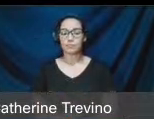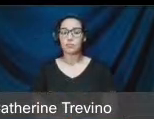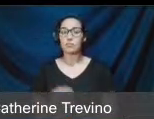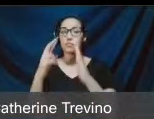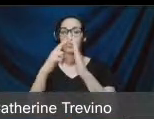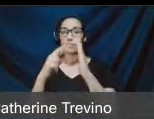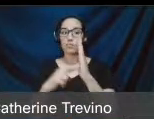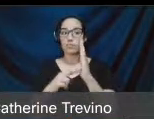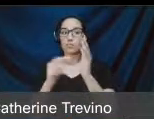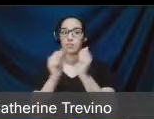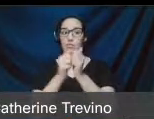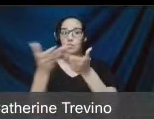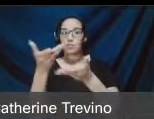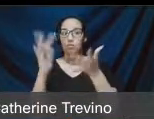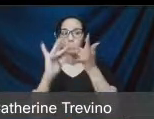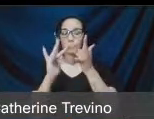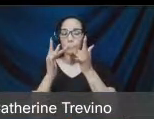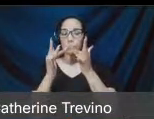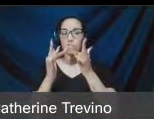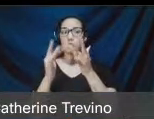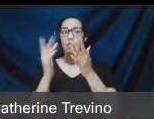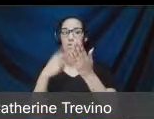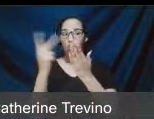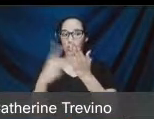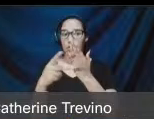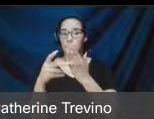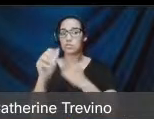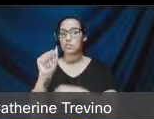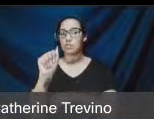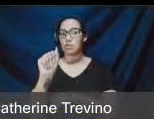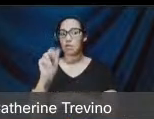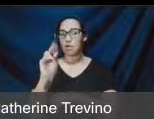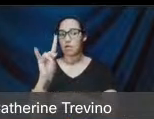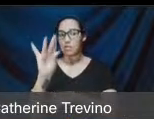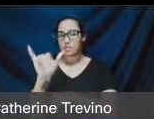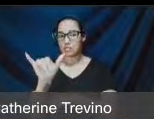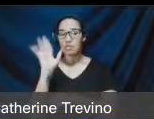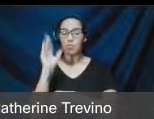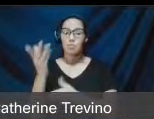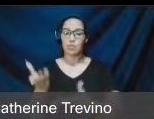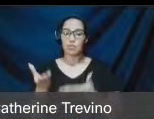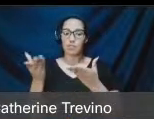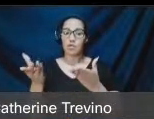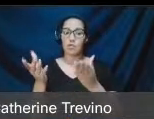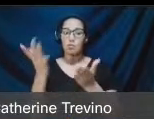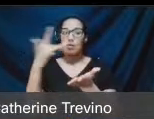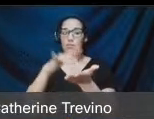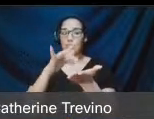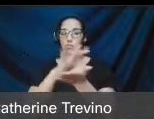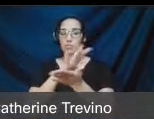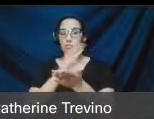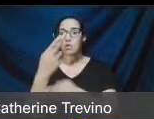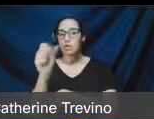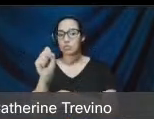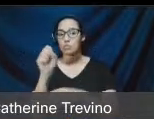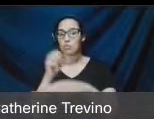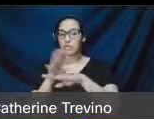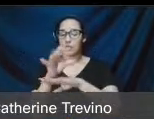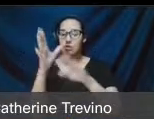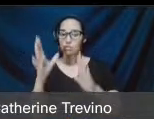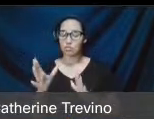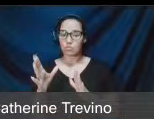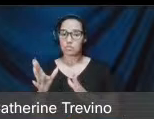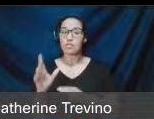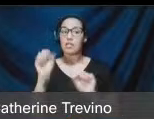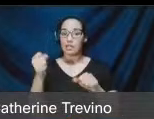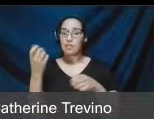on the facilitated online learning platform, which is Odysseyware, will be performed by high school and middle school counselors. For high school, students can be enrolled in